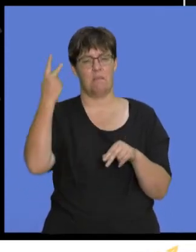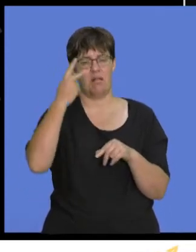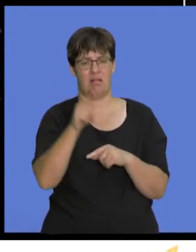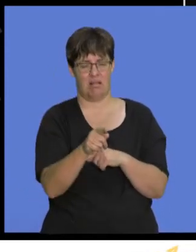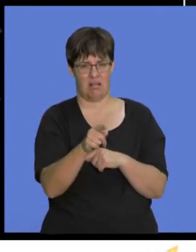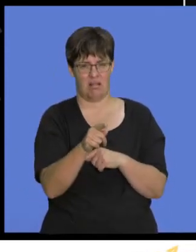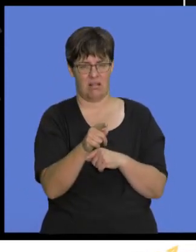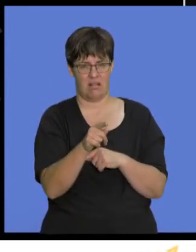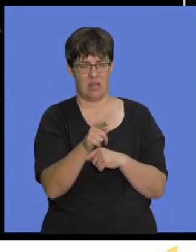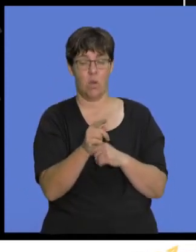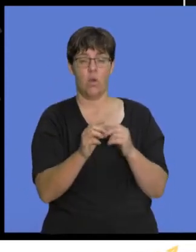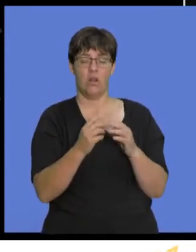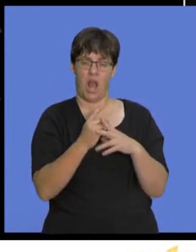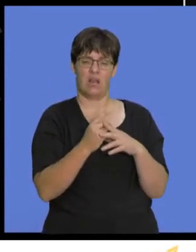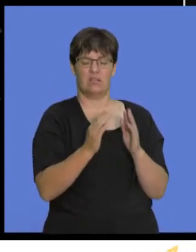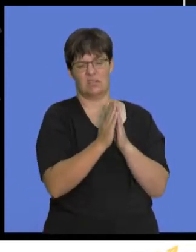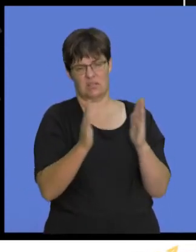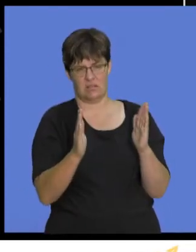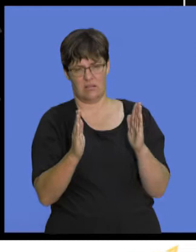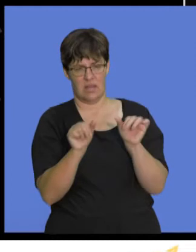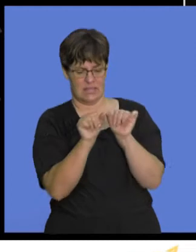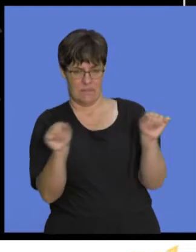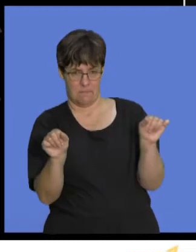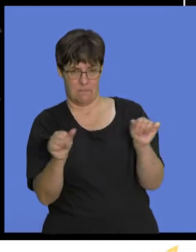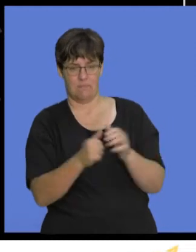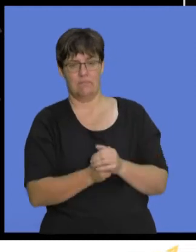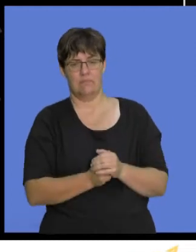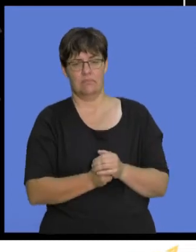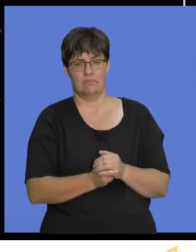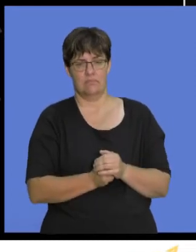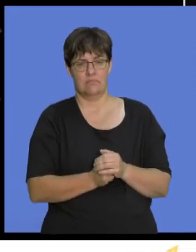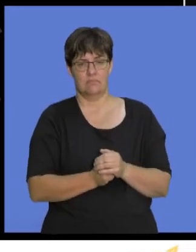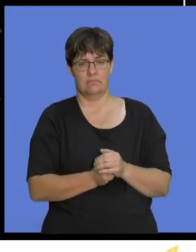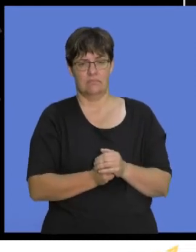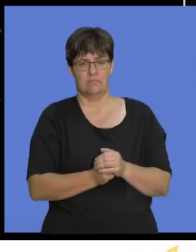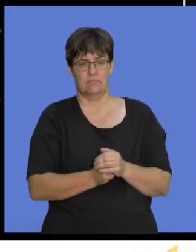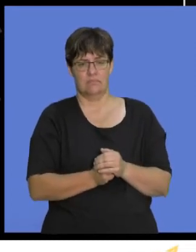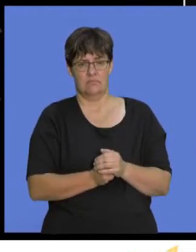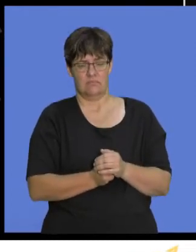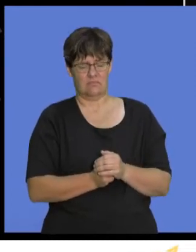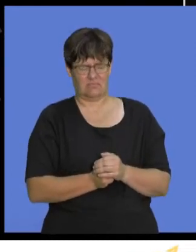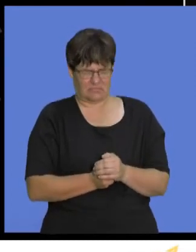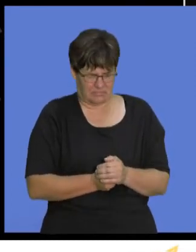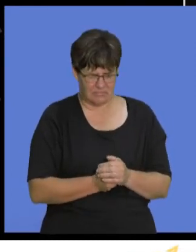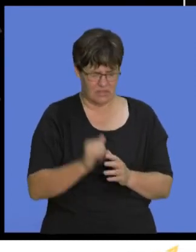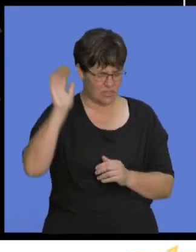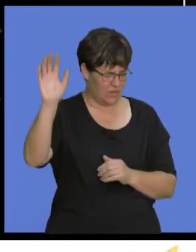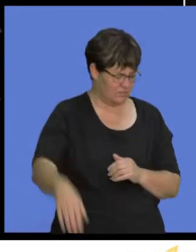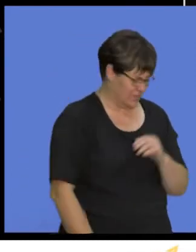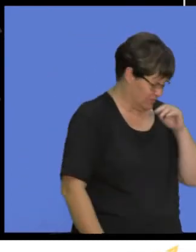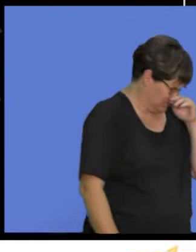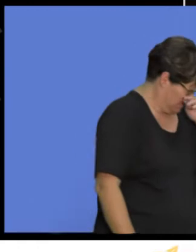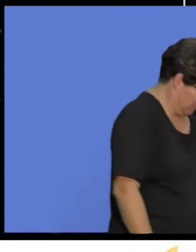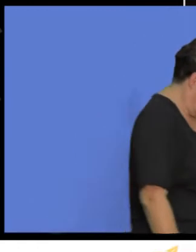double this is the initial distance. Okay, that's our tape measure there. Okay, the tape measure says, okay,